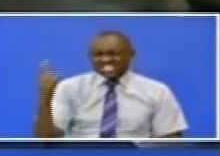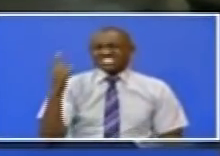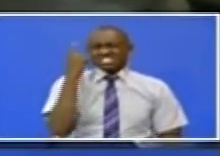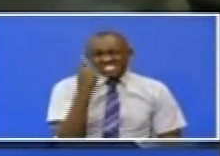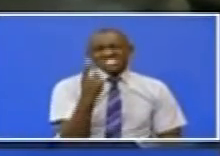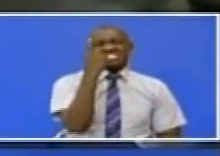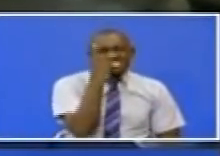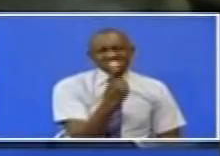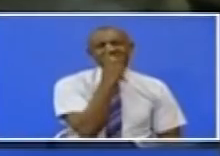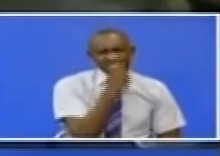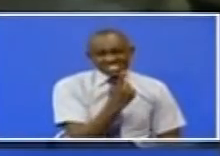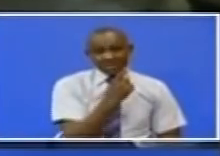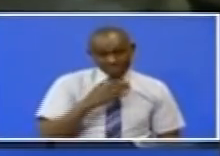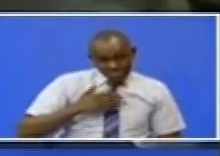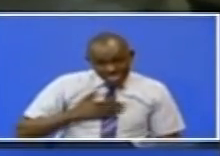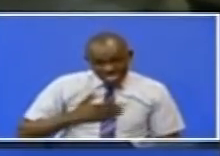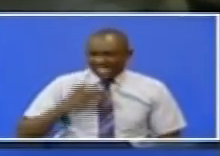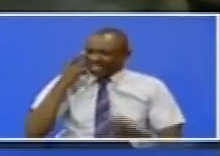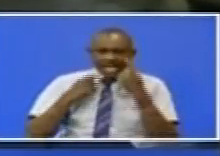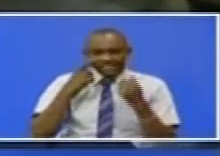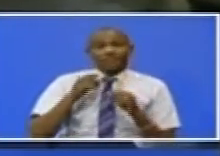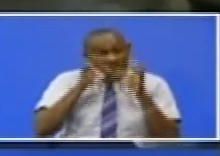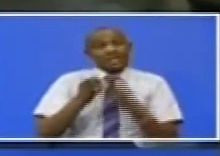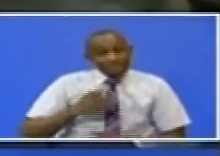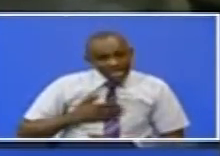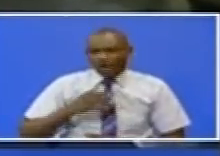us shed tears,